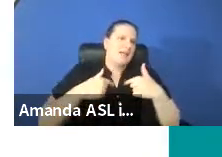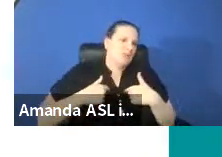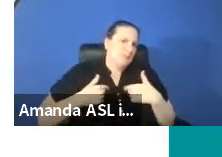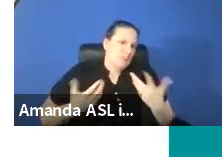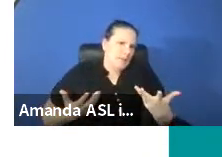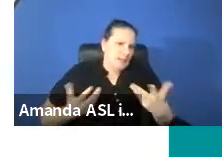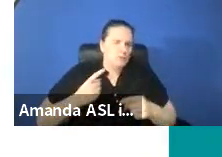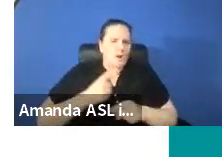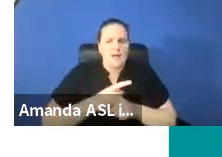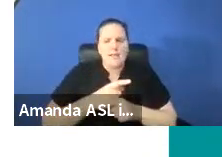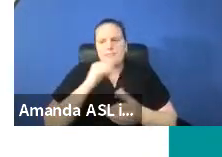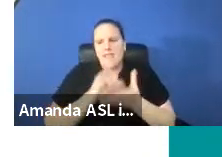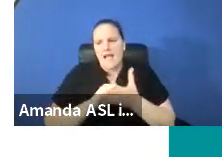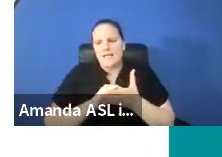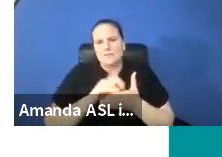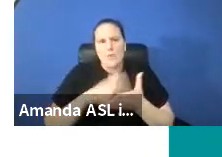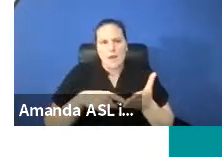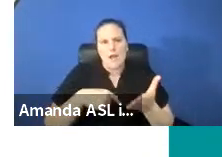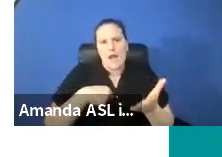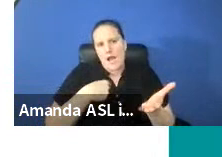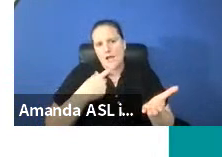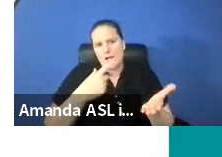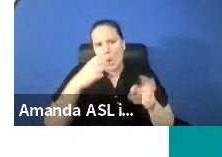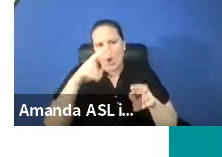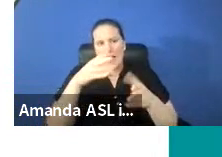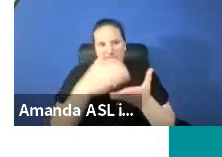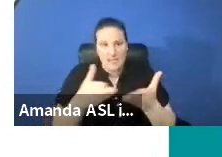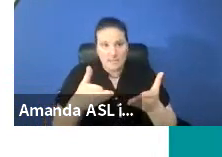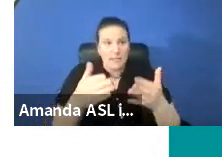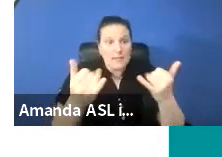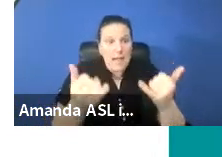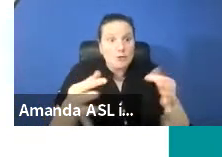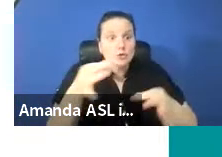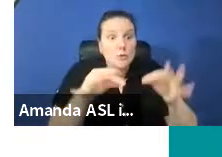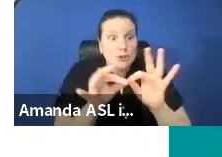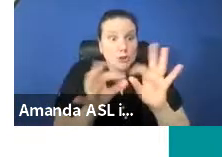right? That's the way I kind of like look at things.